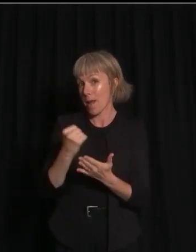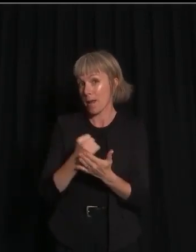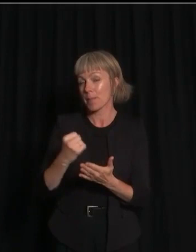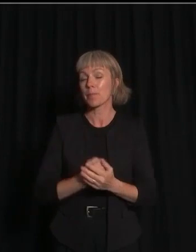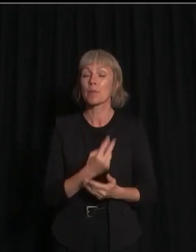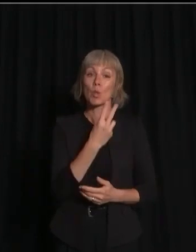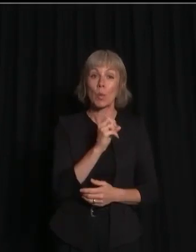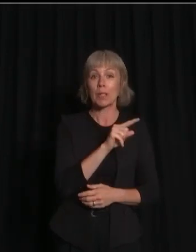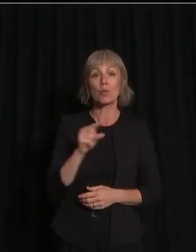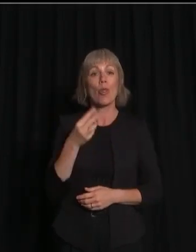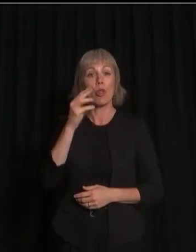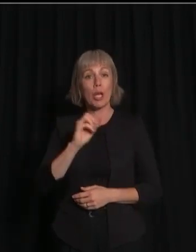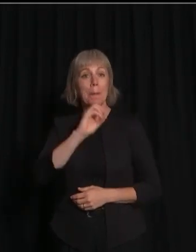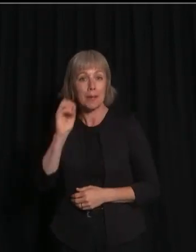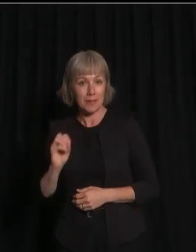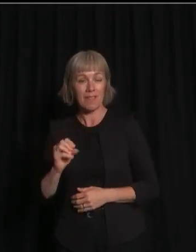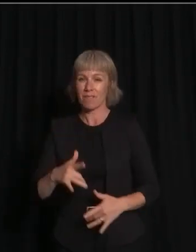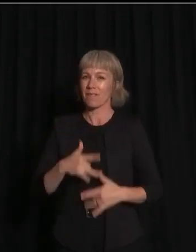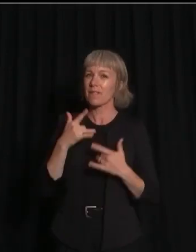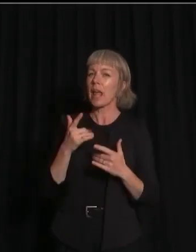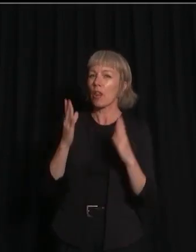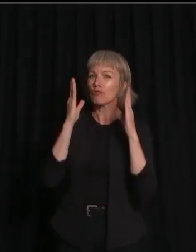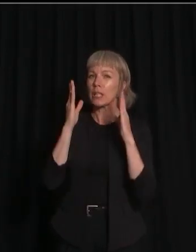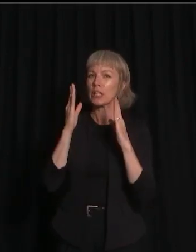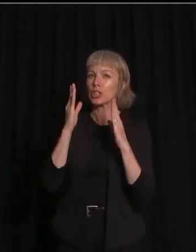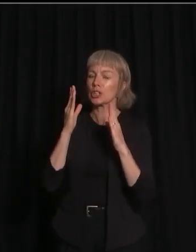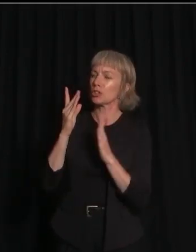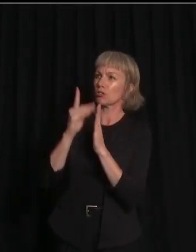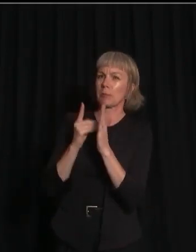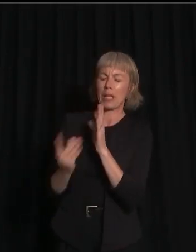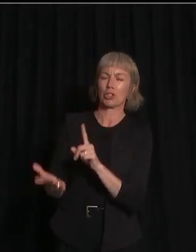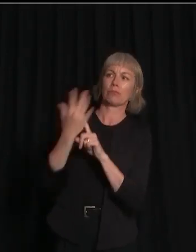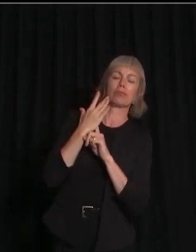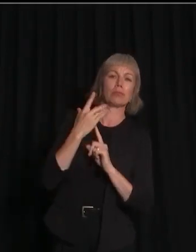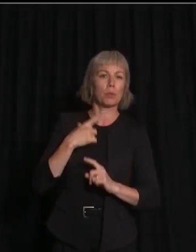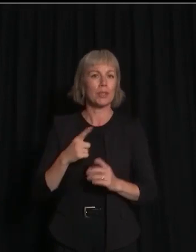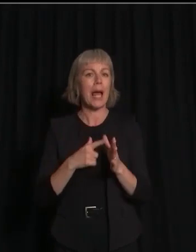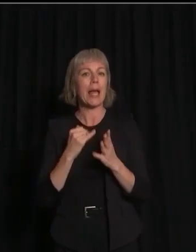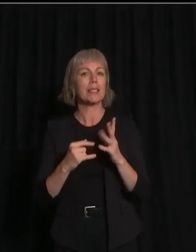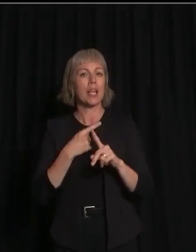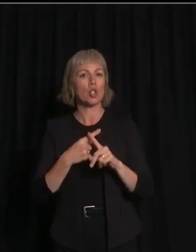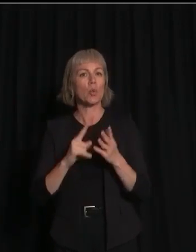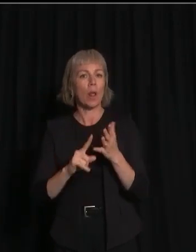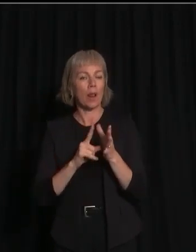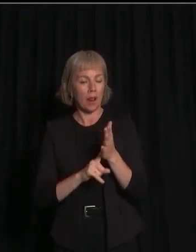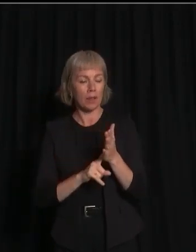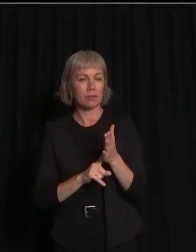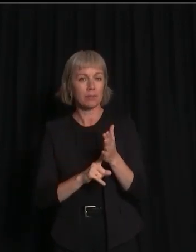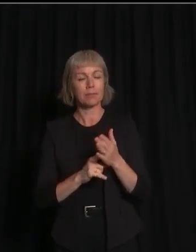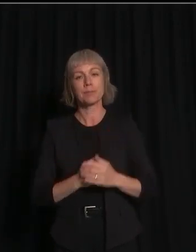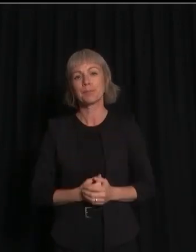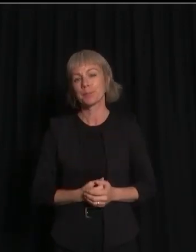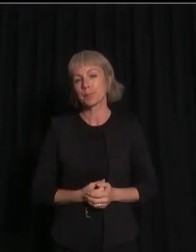20 to 30% felt they'd experienced religious discrimination because they are asexual. We estimate, it's hard to get